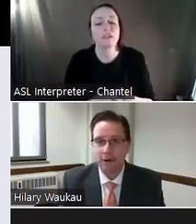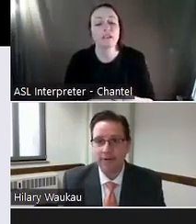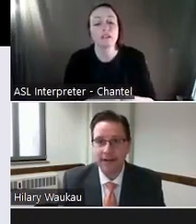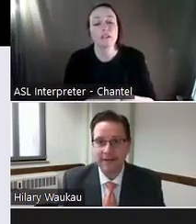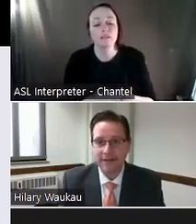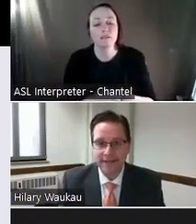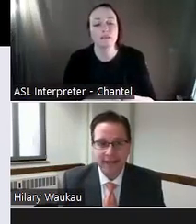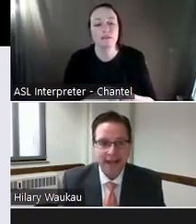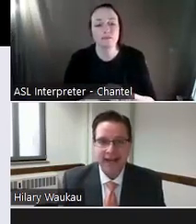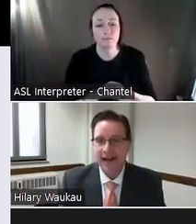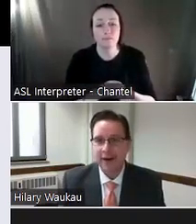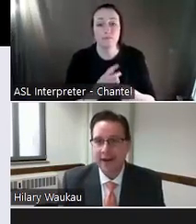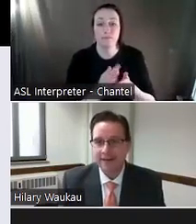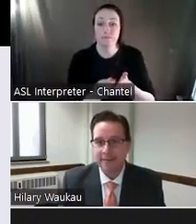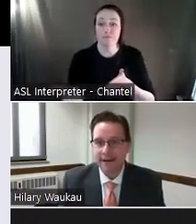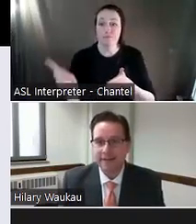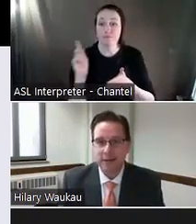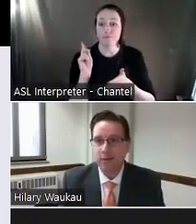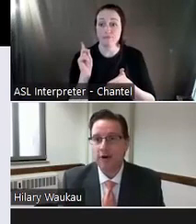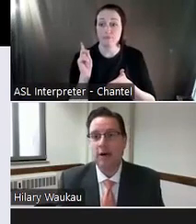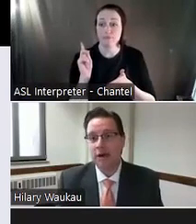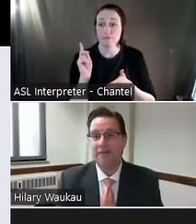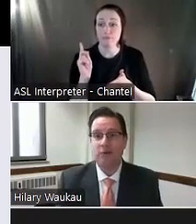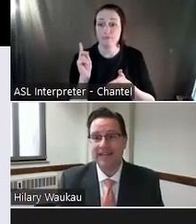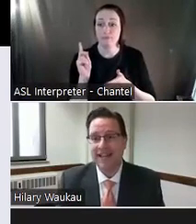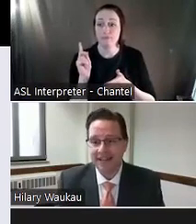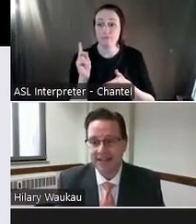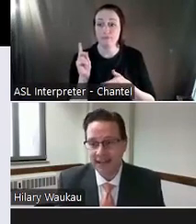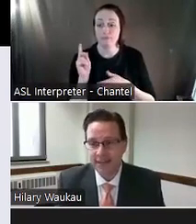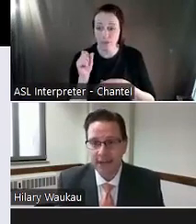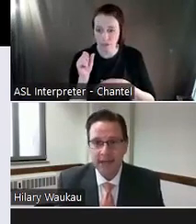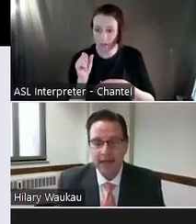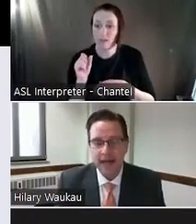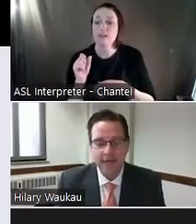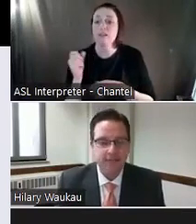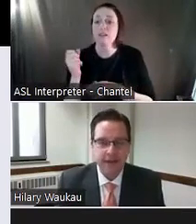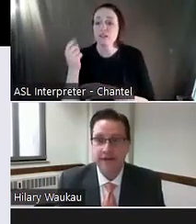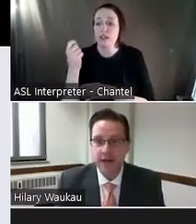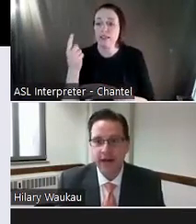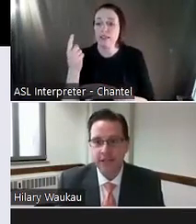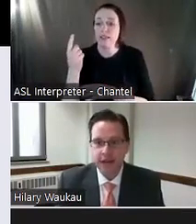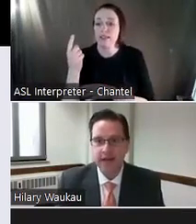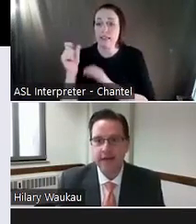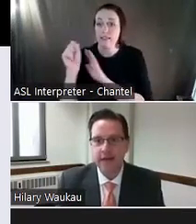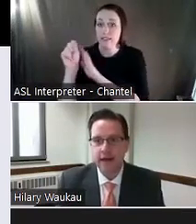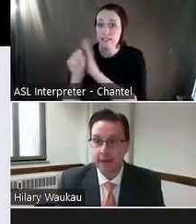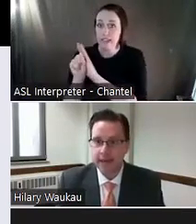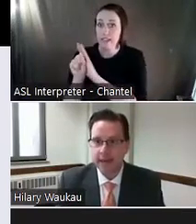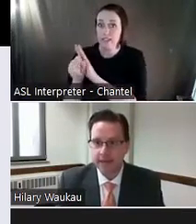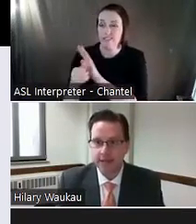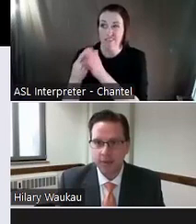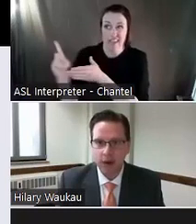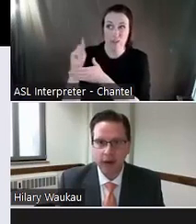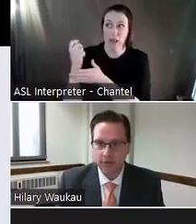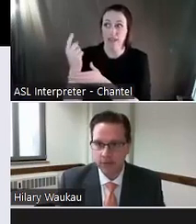we were one of 11 states. Now, as of Monday of this week, we are now one of only 10 states that have not expanded